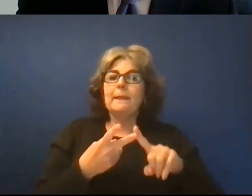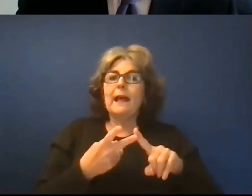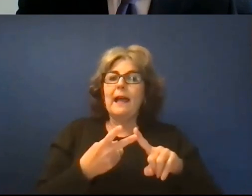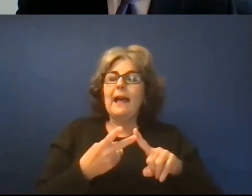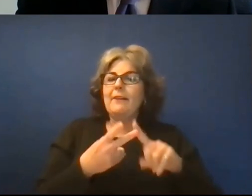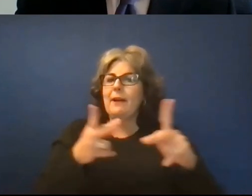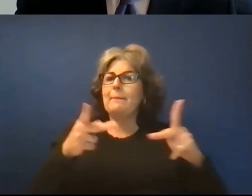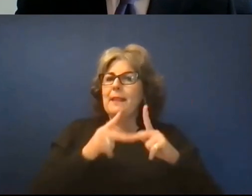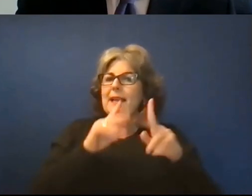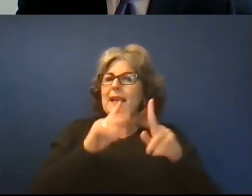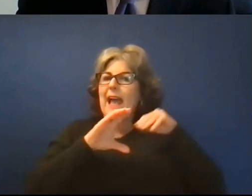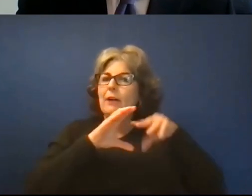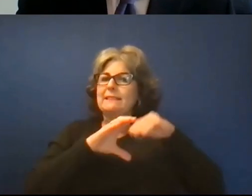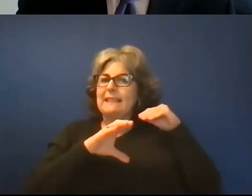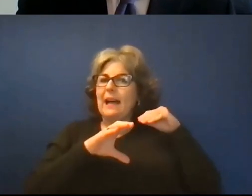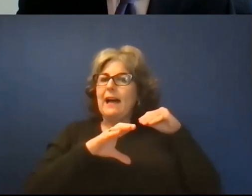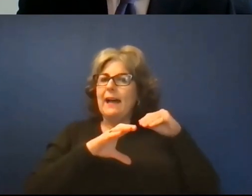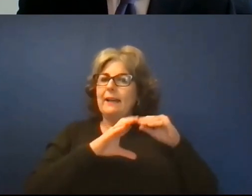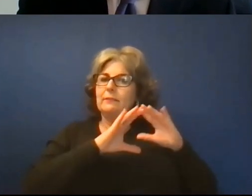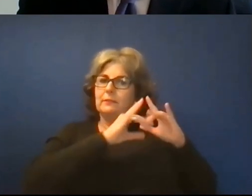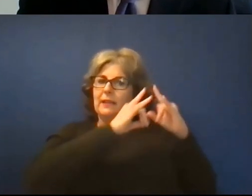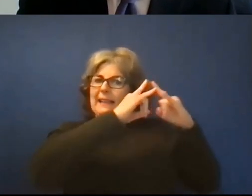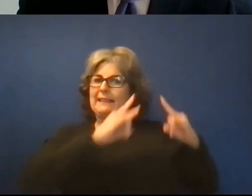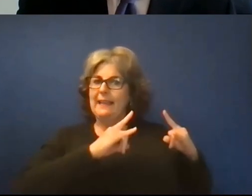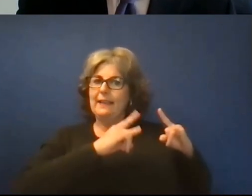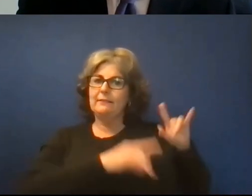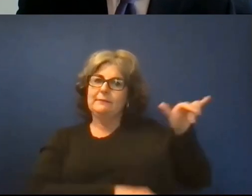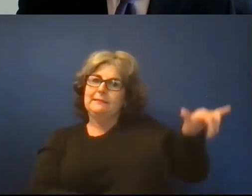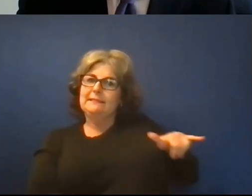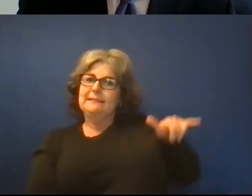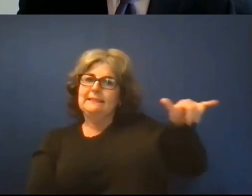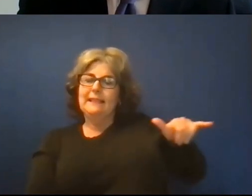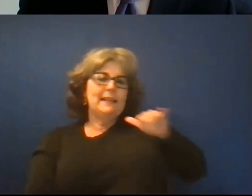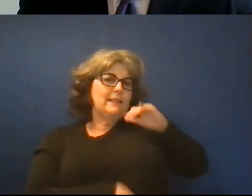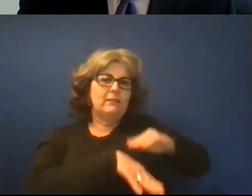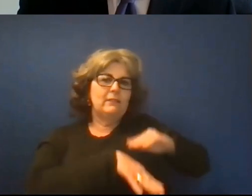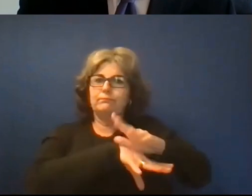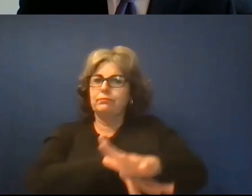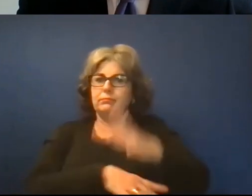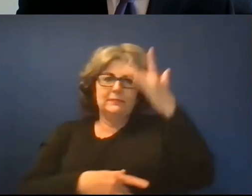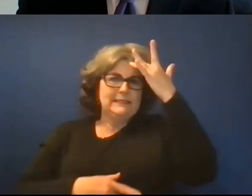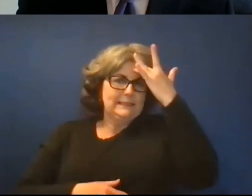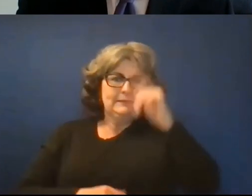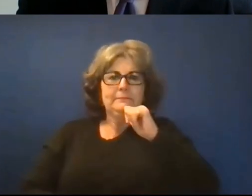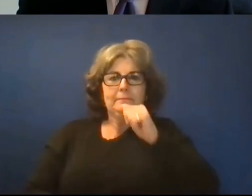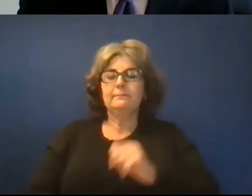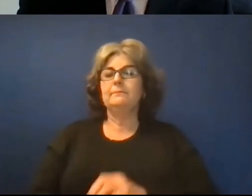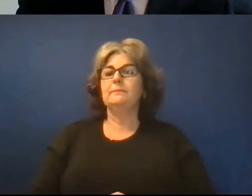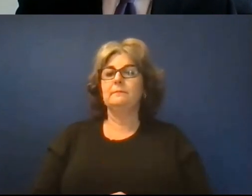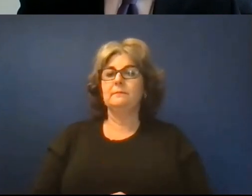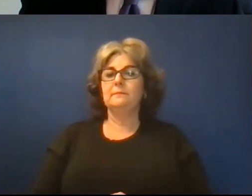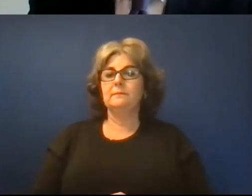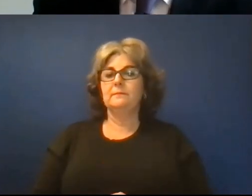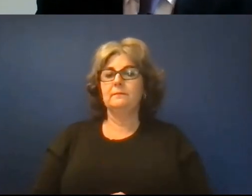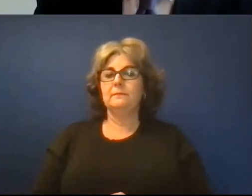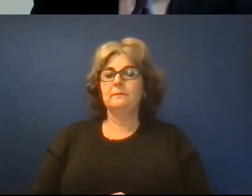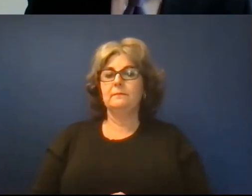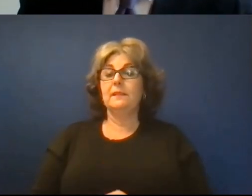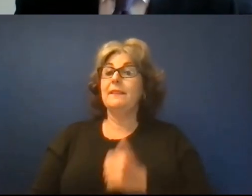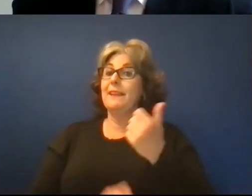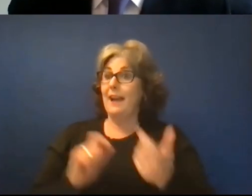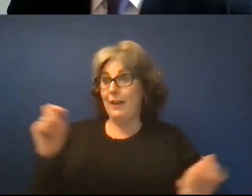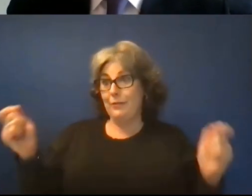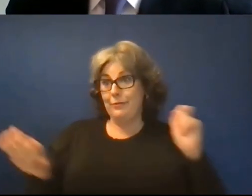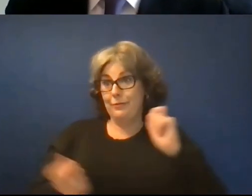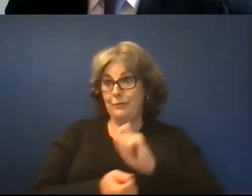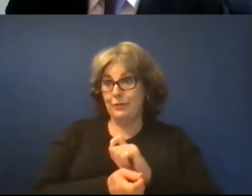but basically isolating those patients to keep them from getting other patients sick. The other big change that we've